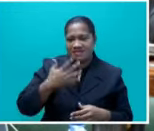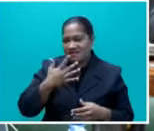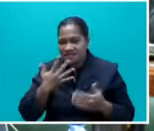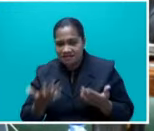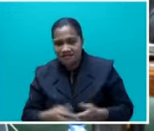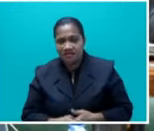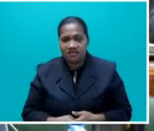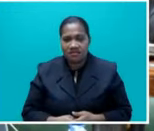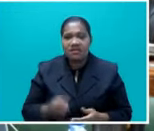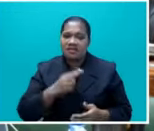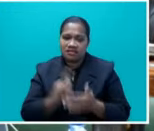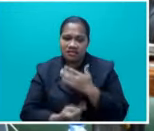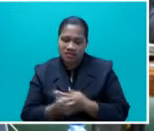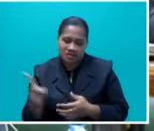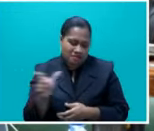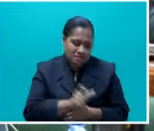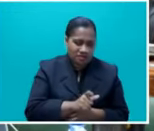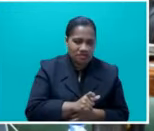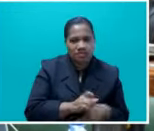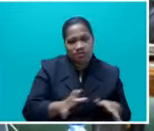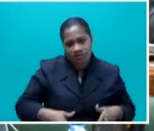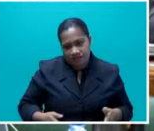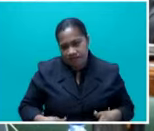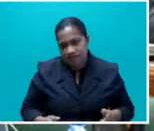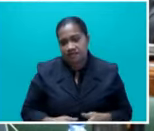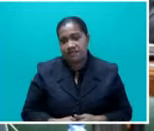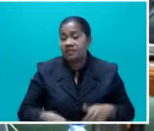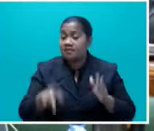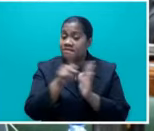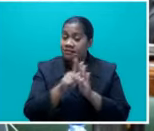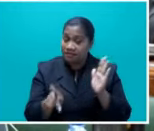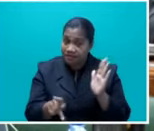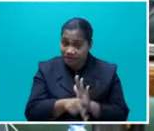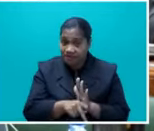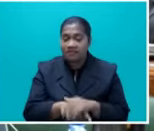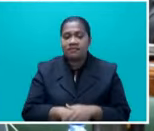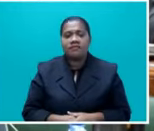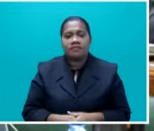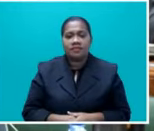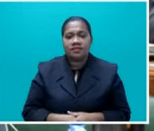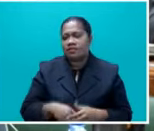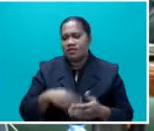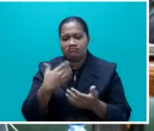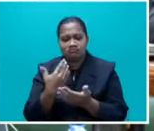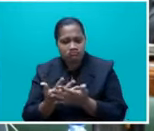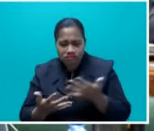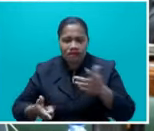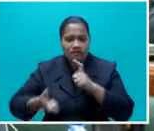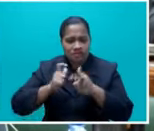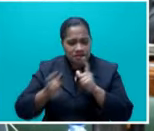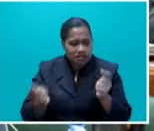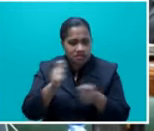then come back to complaining. Substantive policy ideals and commentary on climate change of our